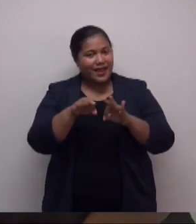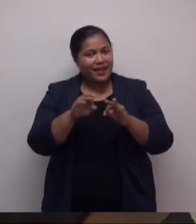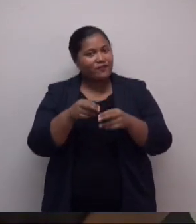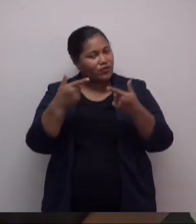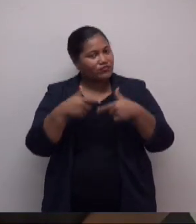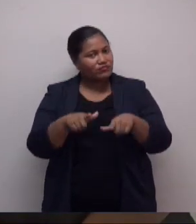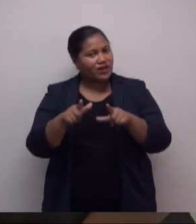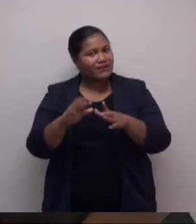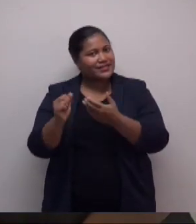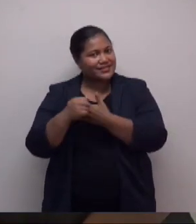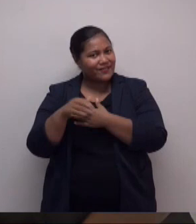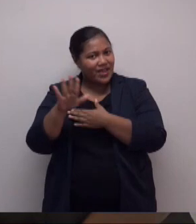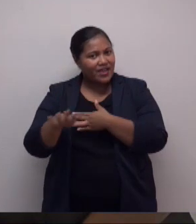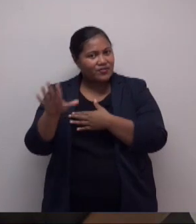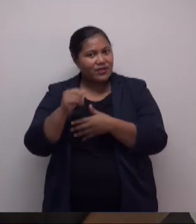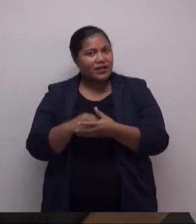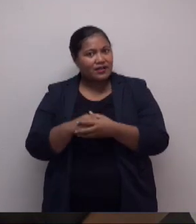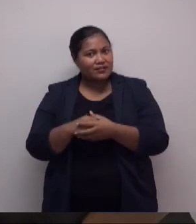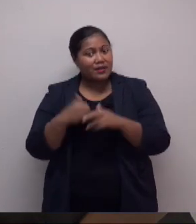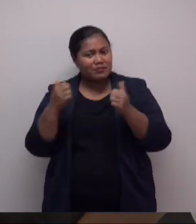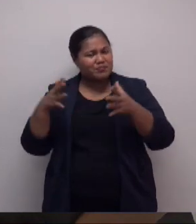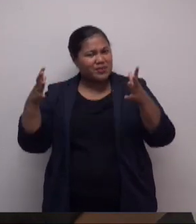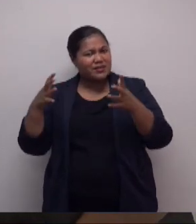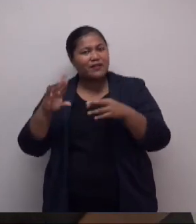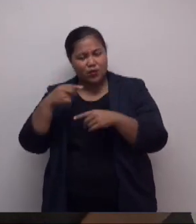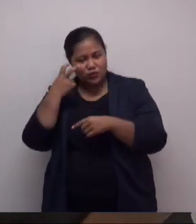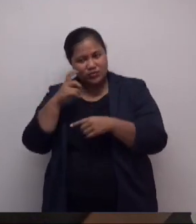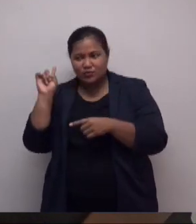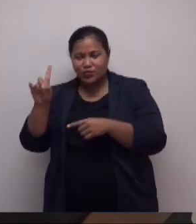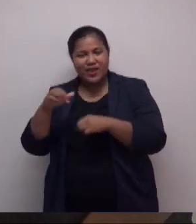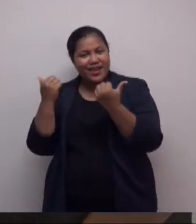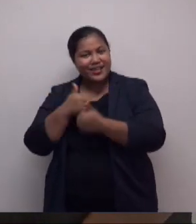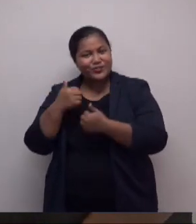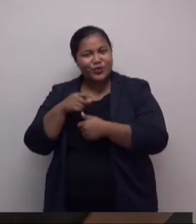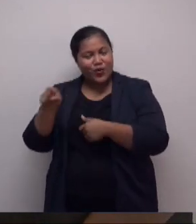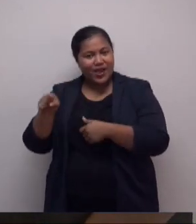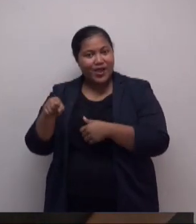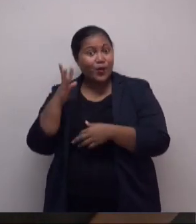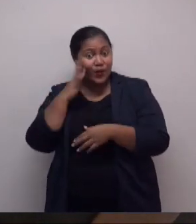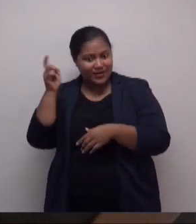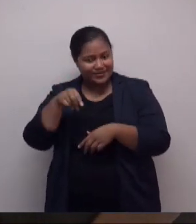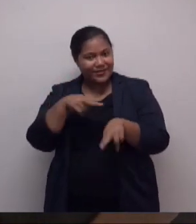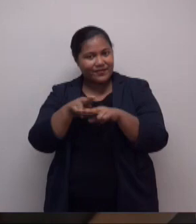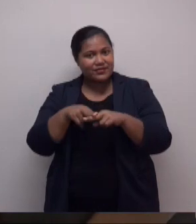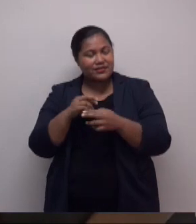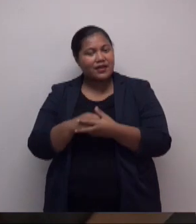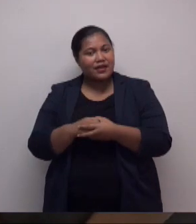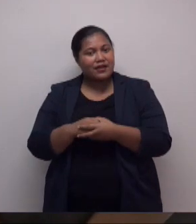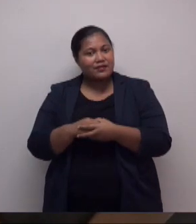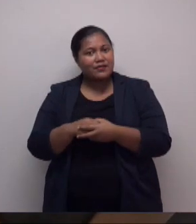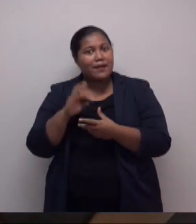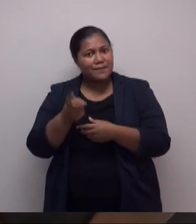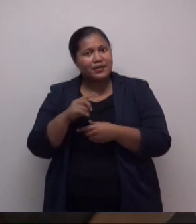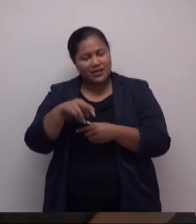will be large enough for tourists to enjoy the best of Fiji, but restrictive enough to